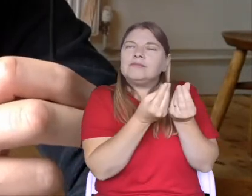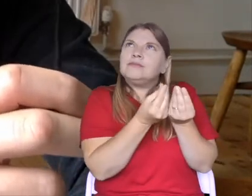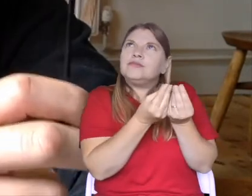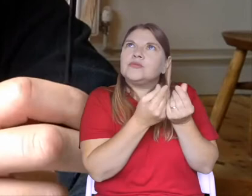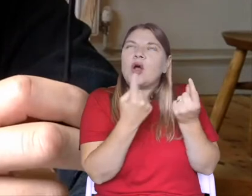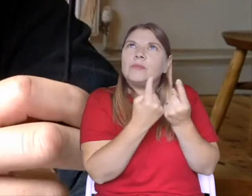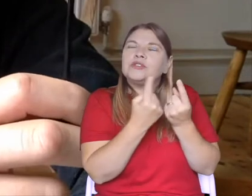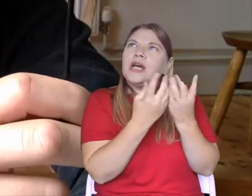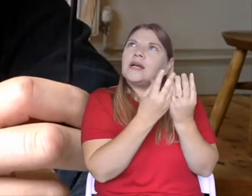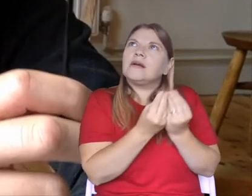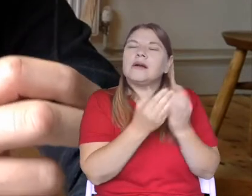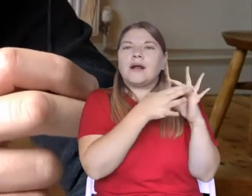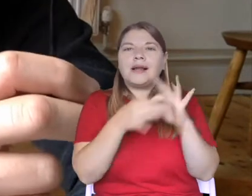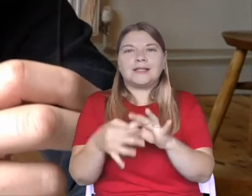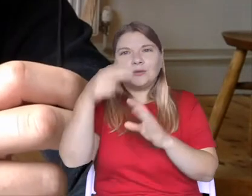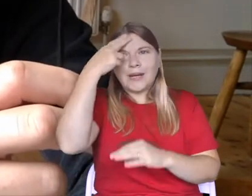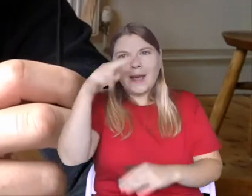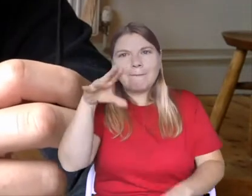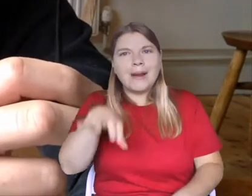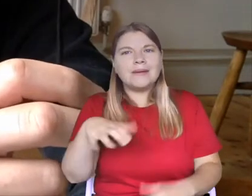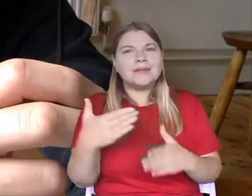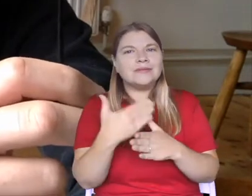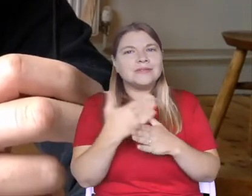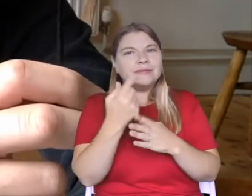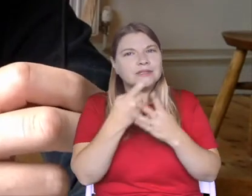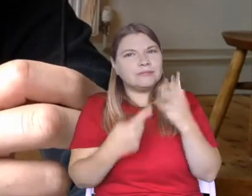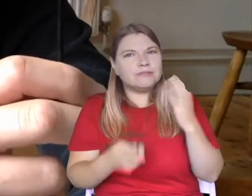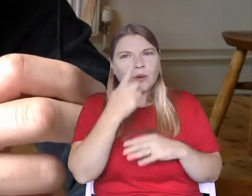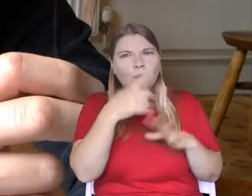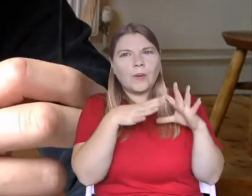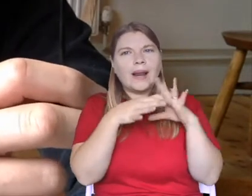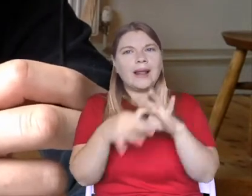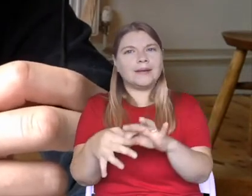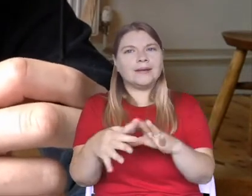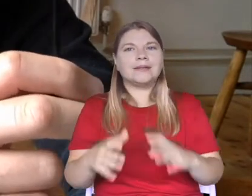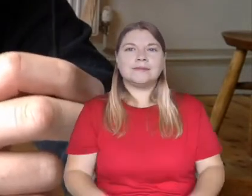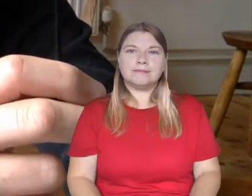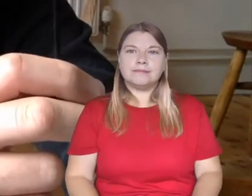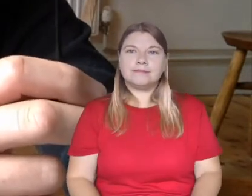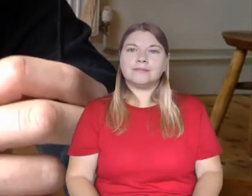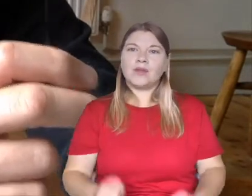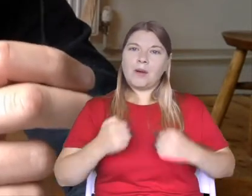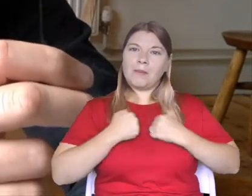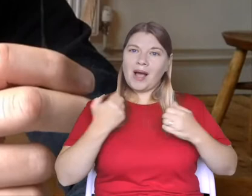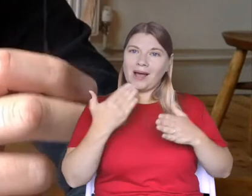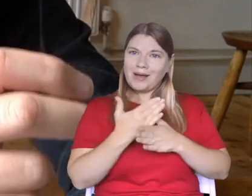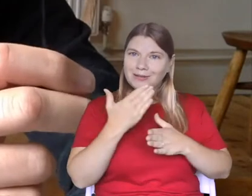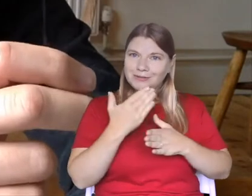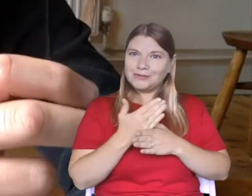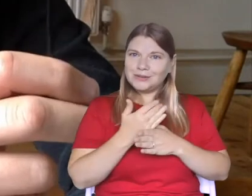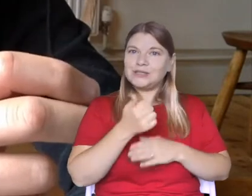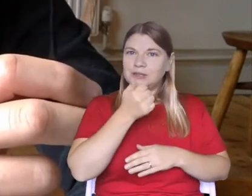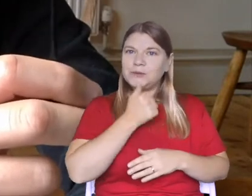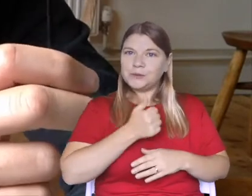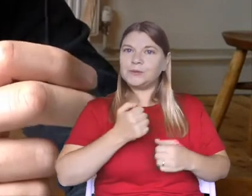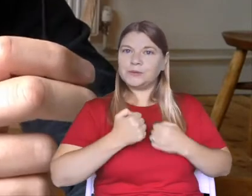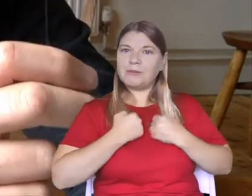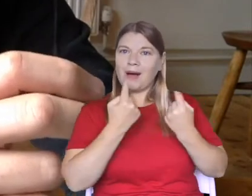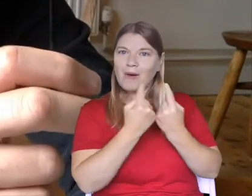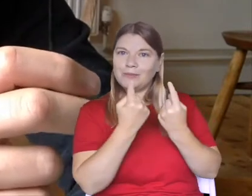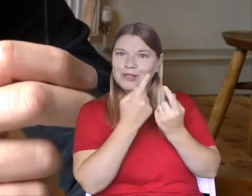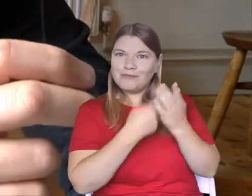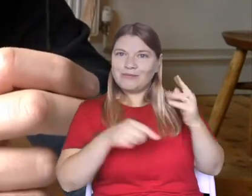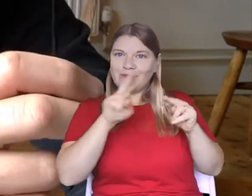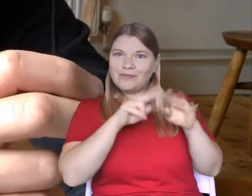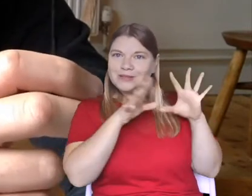or an activity. Each time you come to an activity I have created, please feel free to use my object of reference